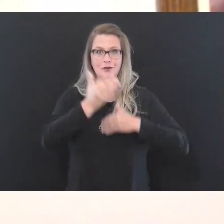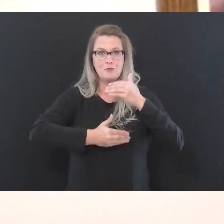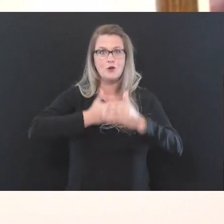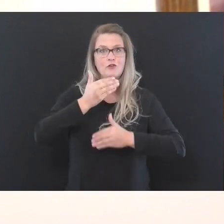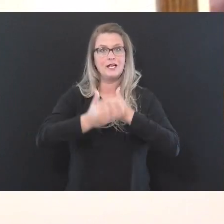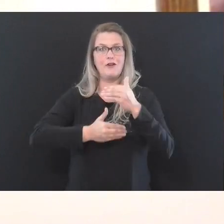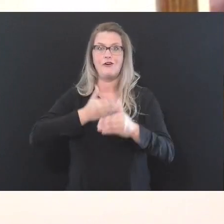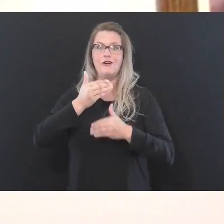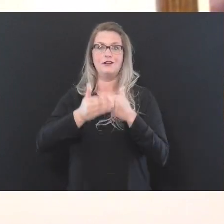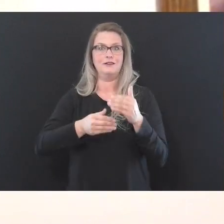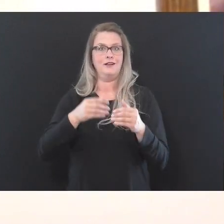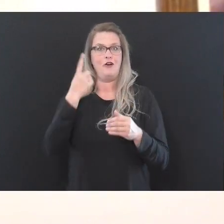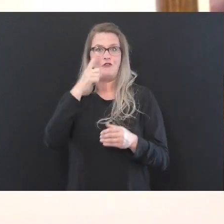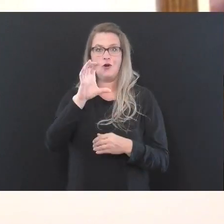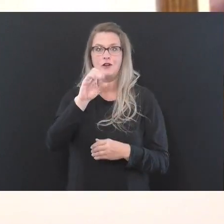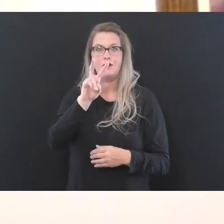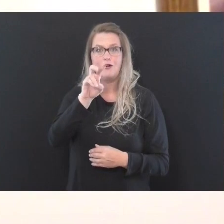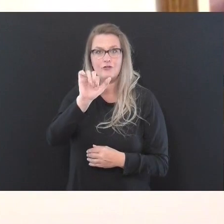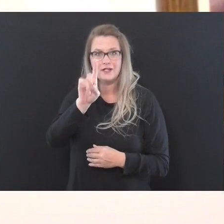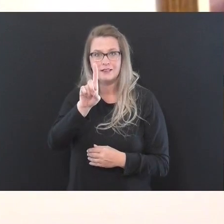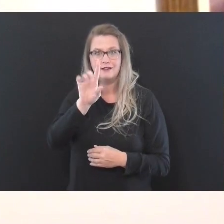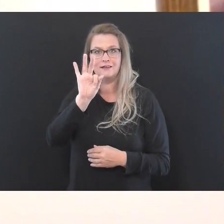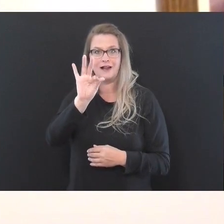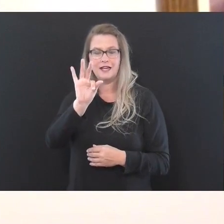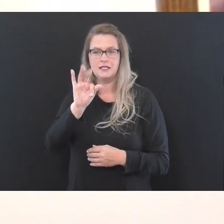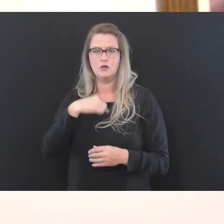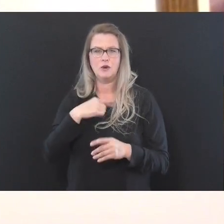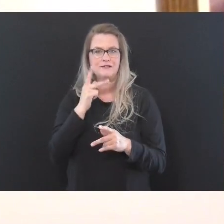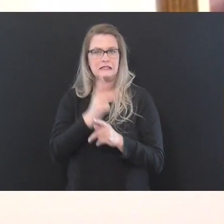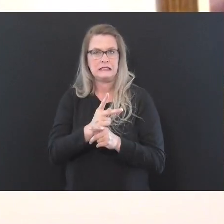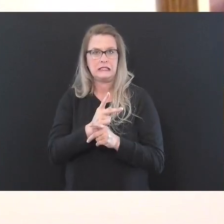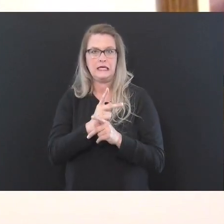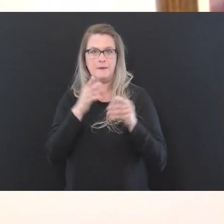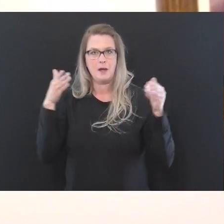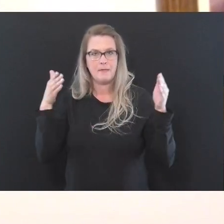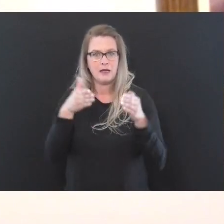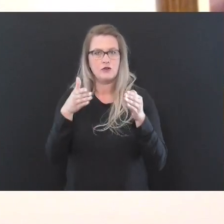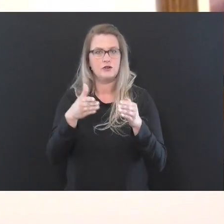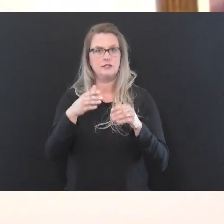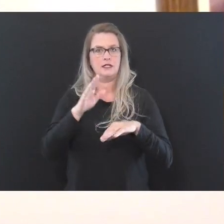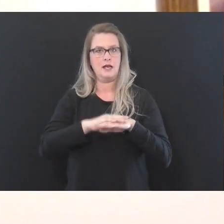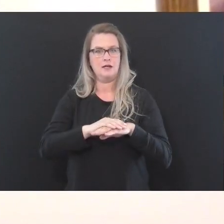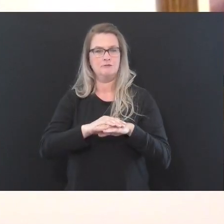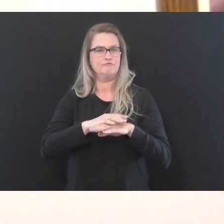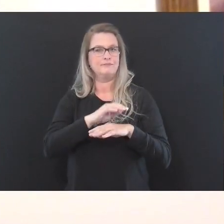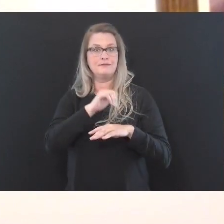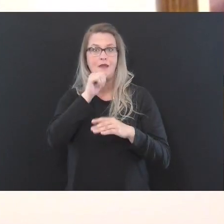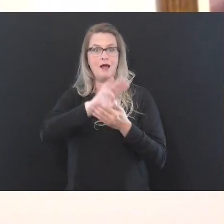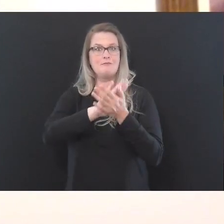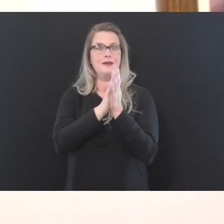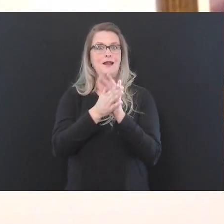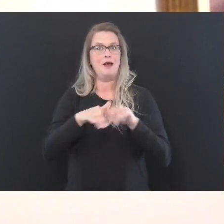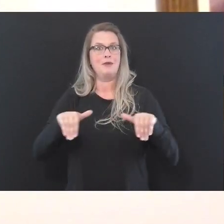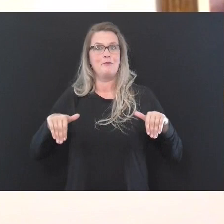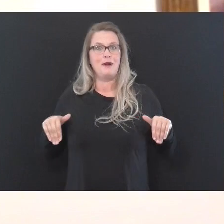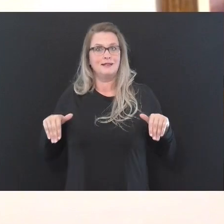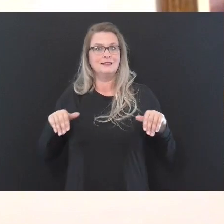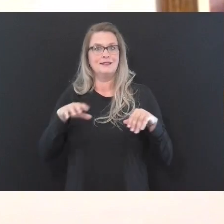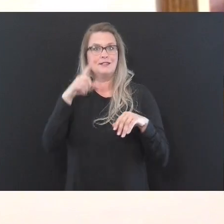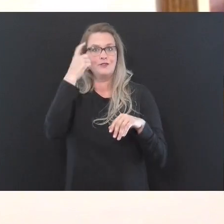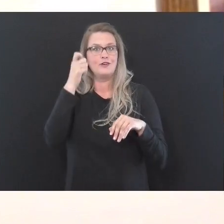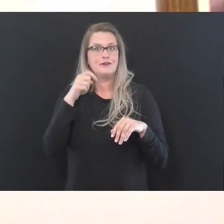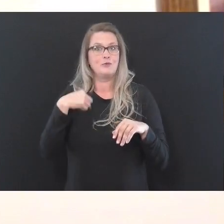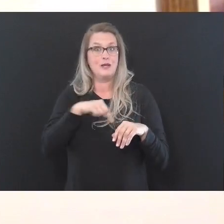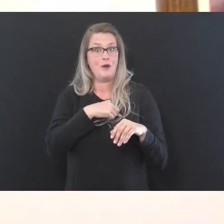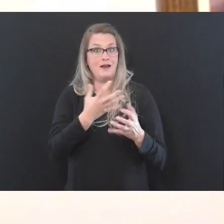that we're going to have to stay diligent and vigilant and not be complacent, because we want to get through the